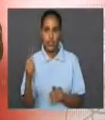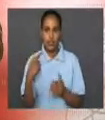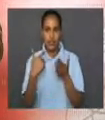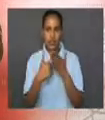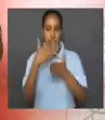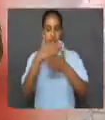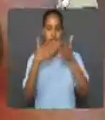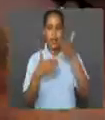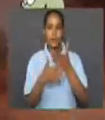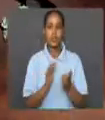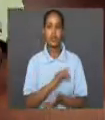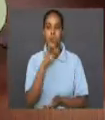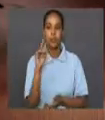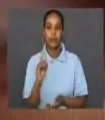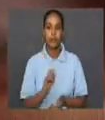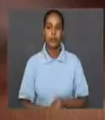these steps.